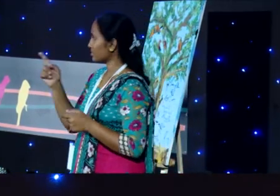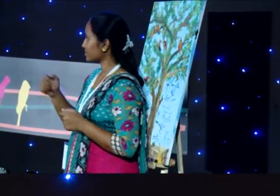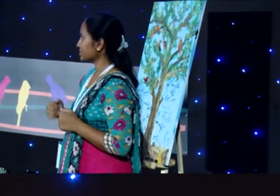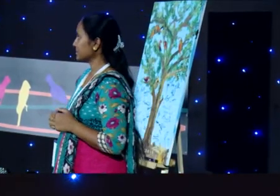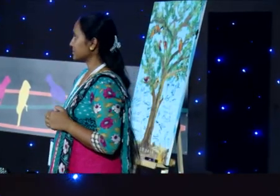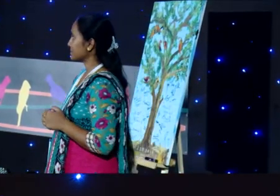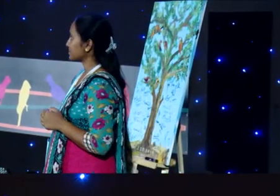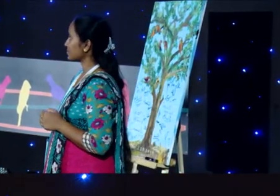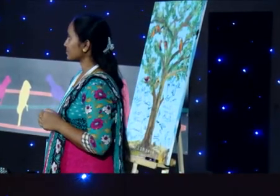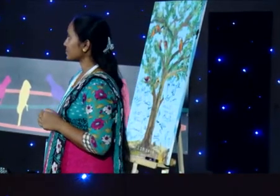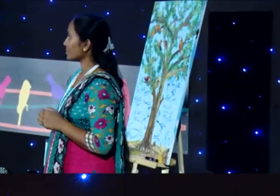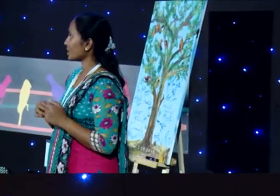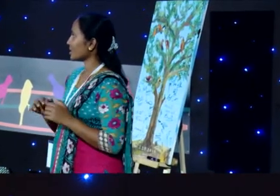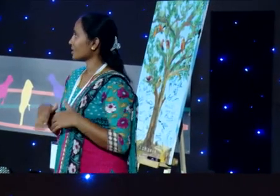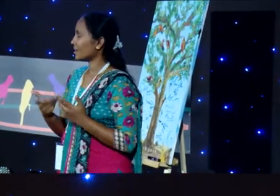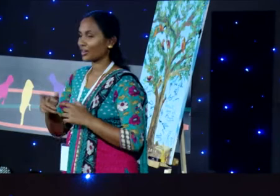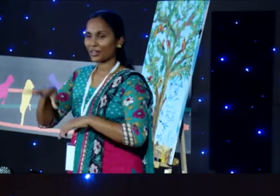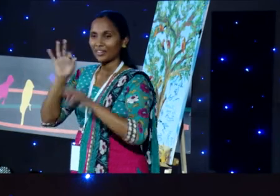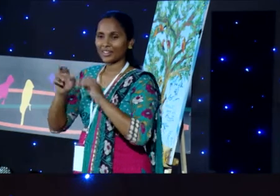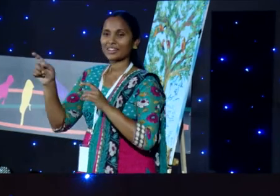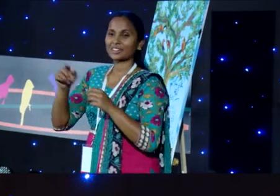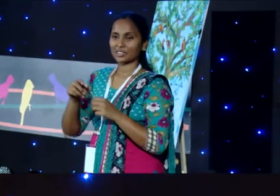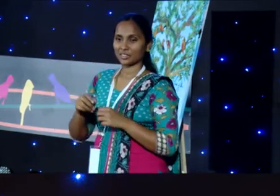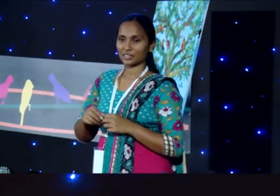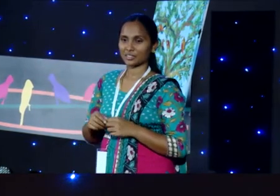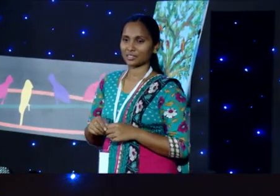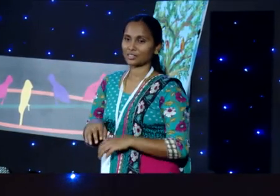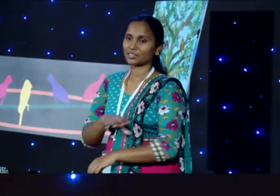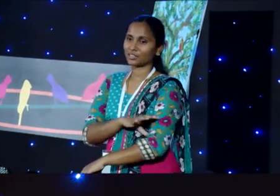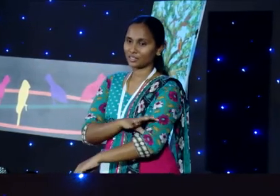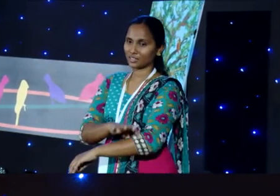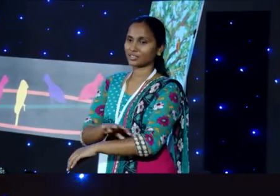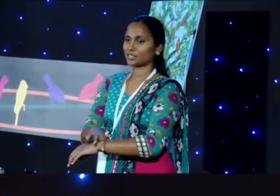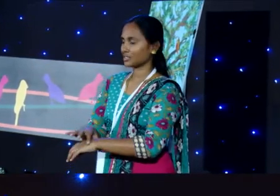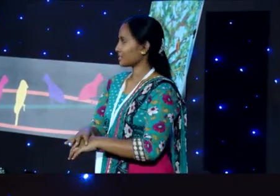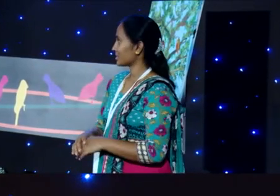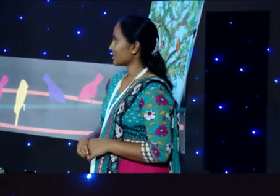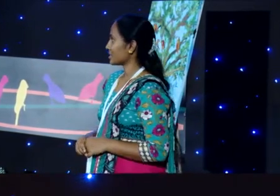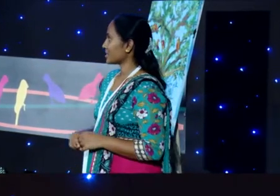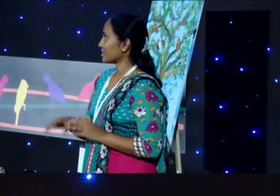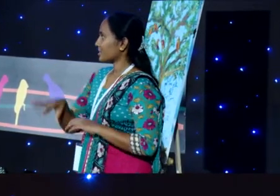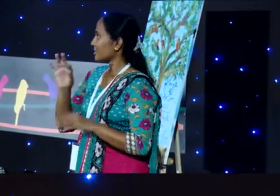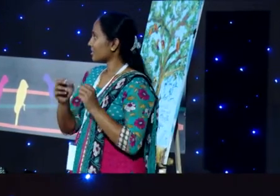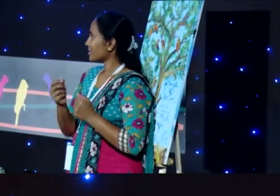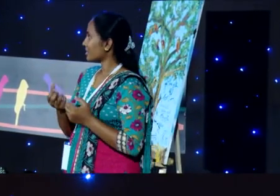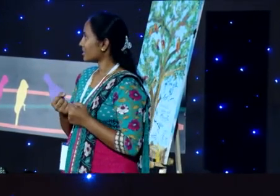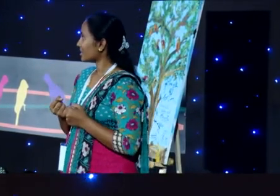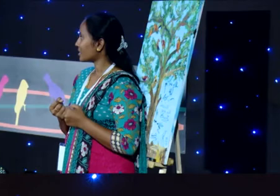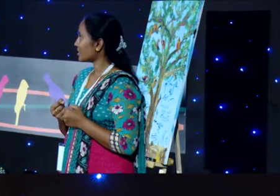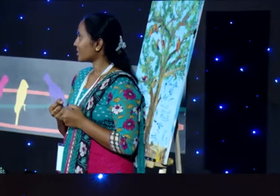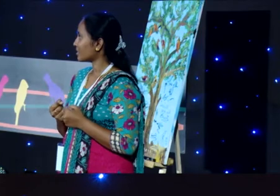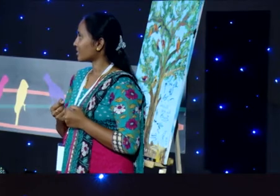this. I was like, how do you file patents? I went there. You have to hire a patent lawyer. You have to find money to file the patent. So I was like, how would I need? I'll need